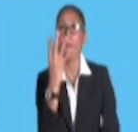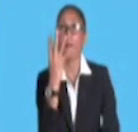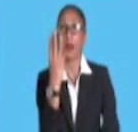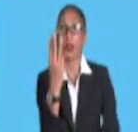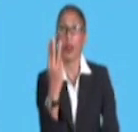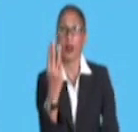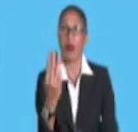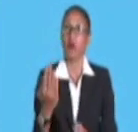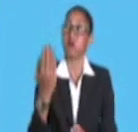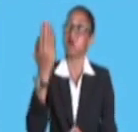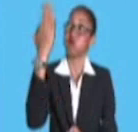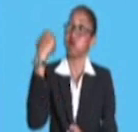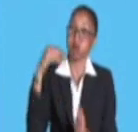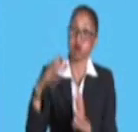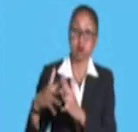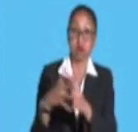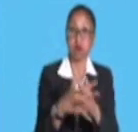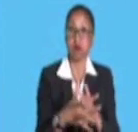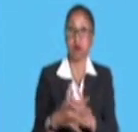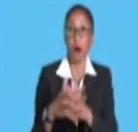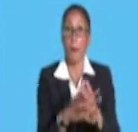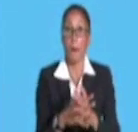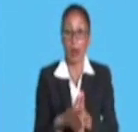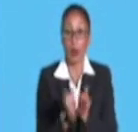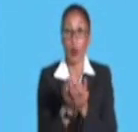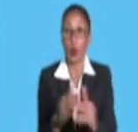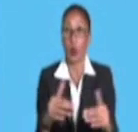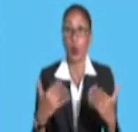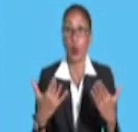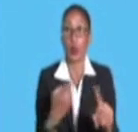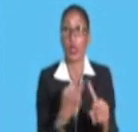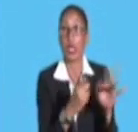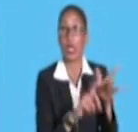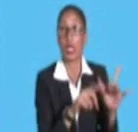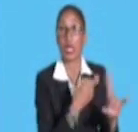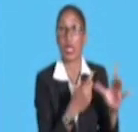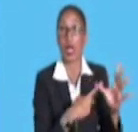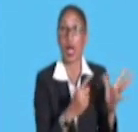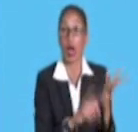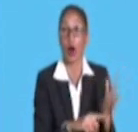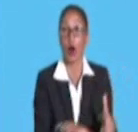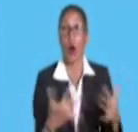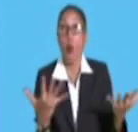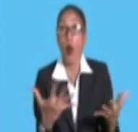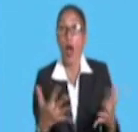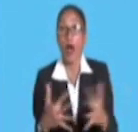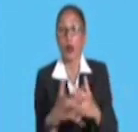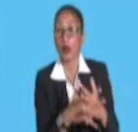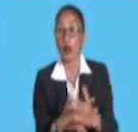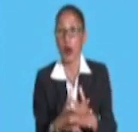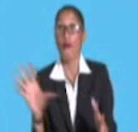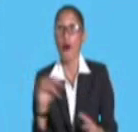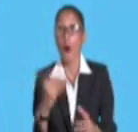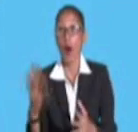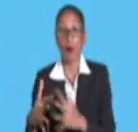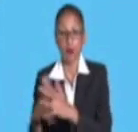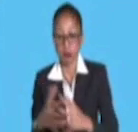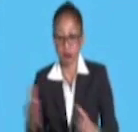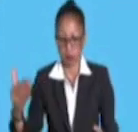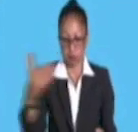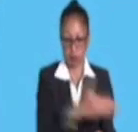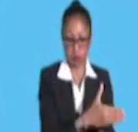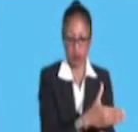U.S. minesweepers, Kula, Kiro, and Kikau, from Seattle in the U.S. to Fiji via